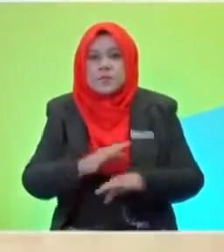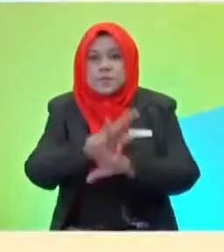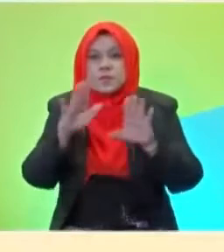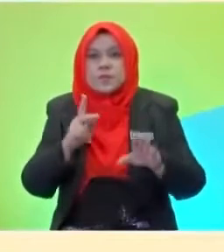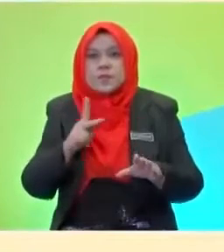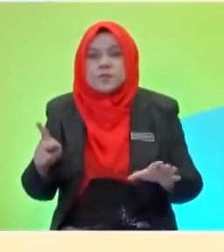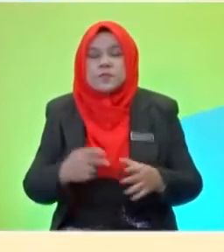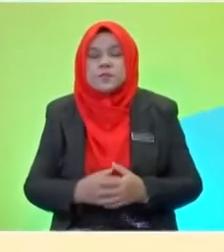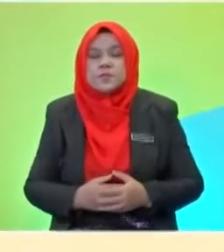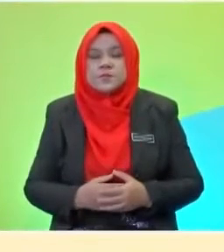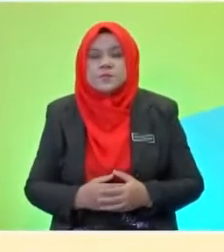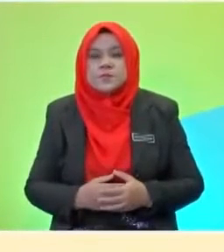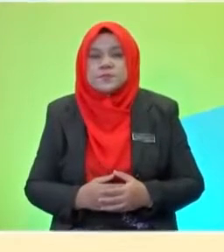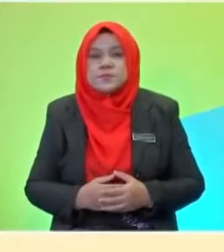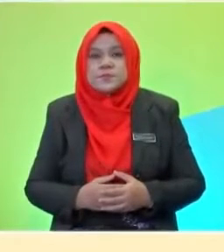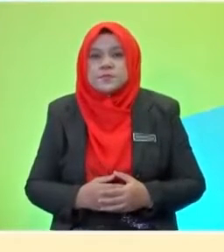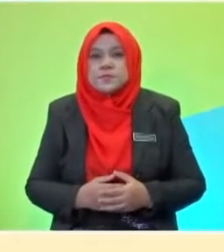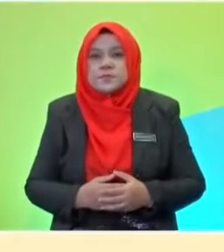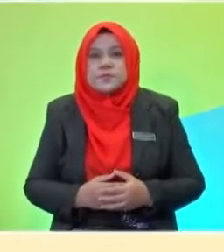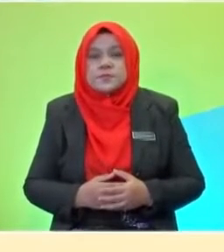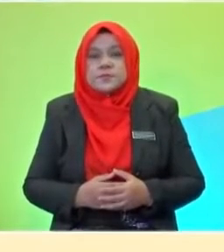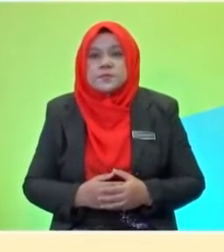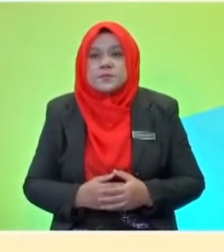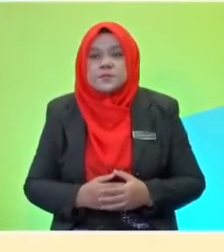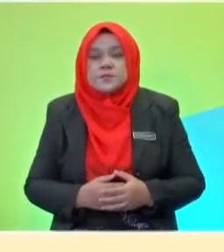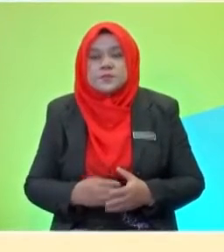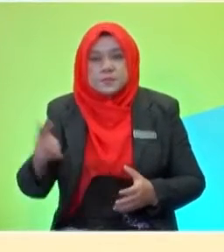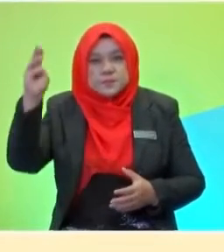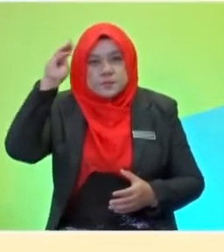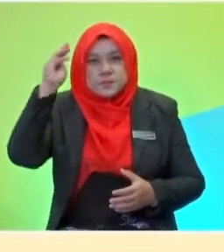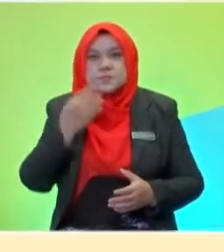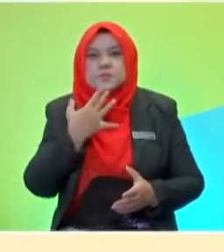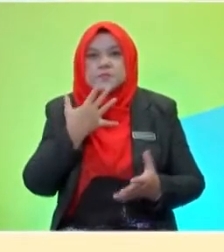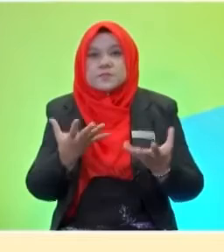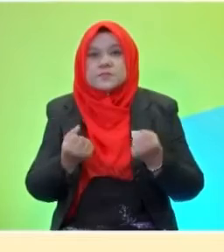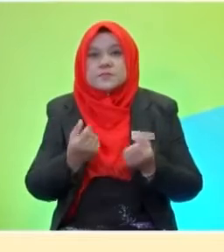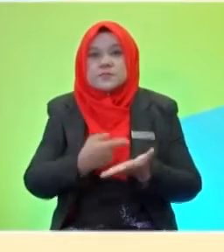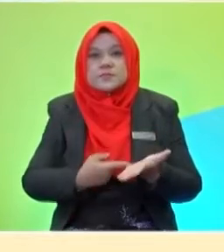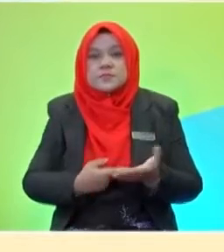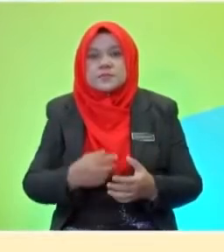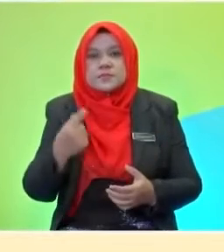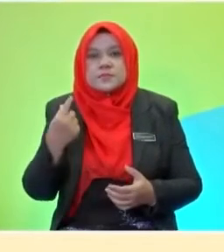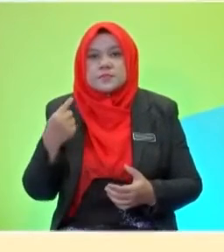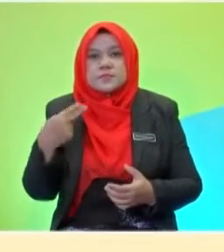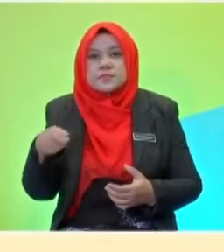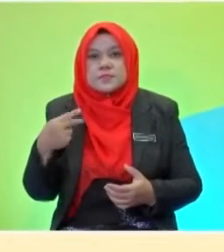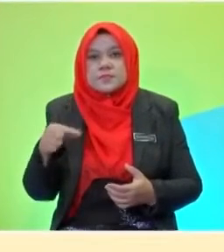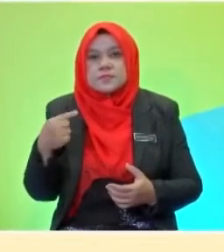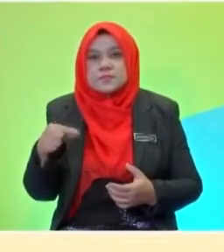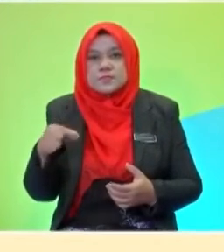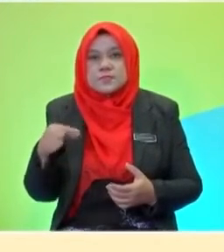answer. All right. Okay, let's go for Manoj. What color do you want, Manoj? Green. Green. Okay.